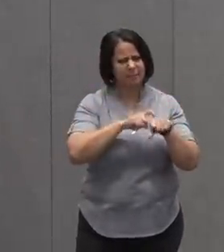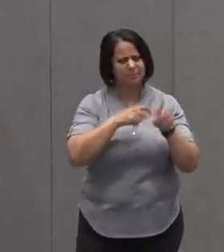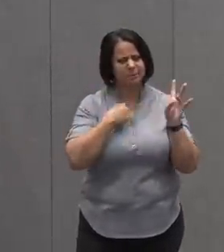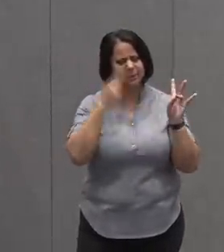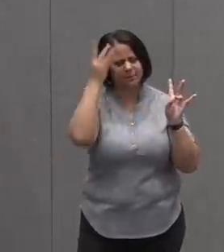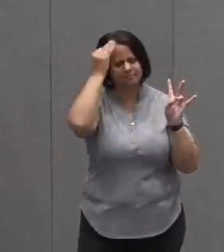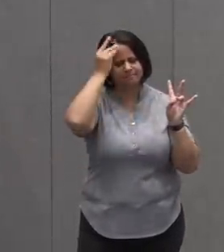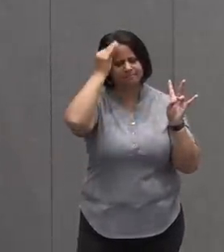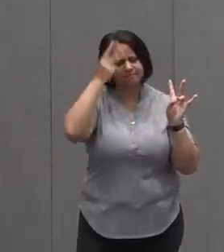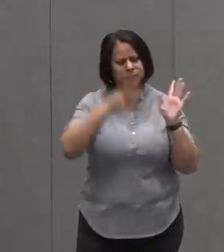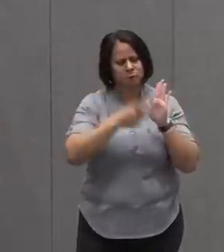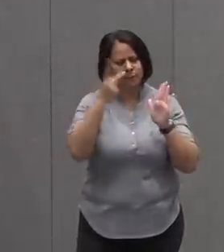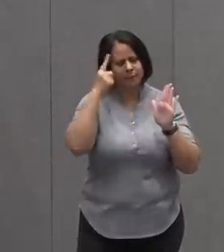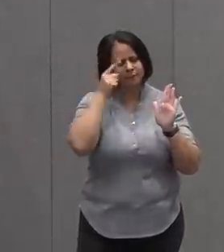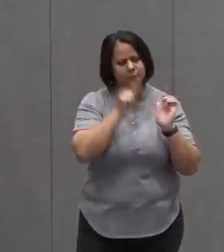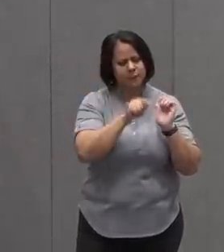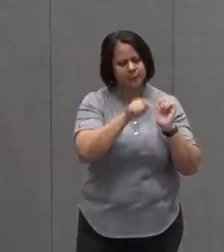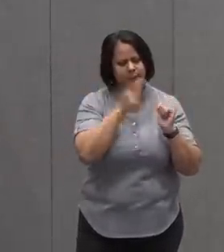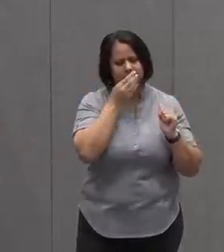seven?